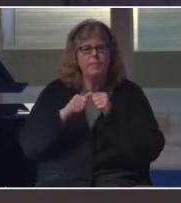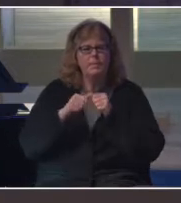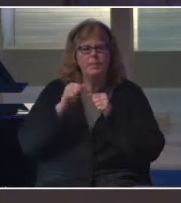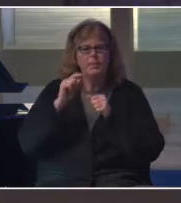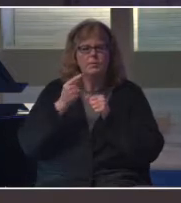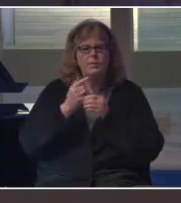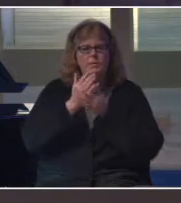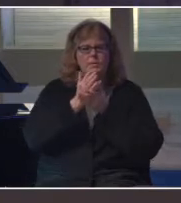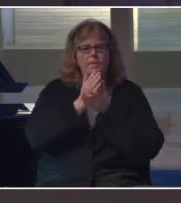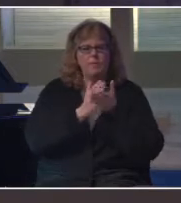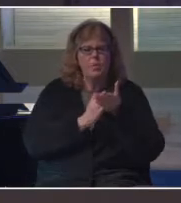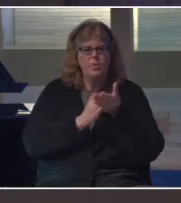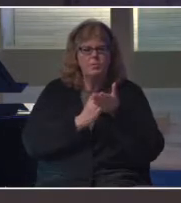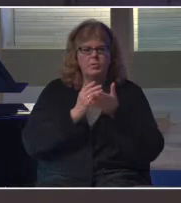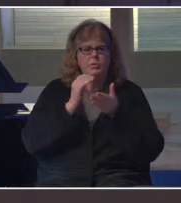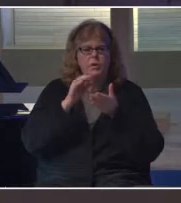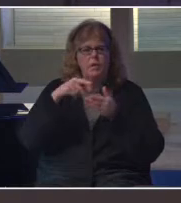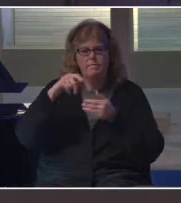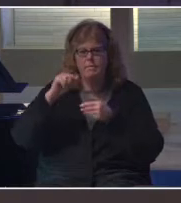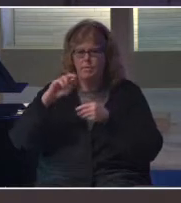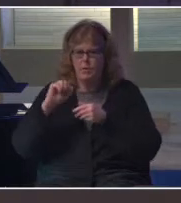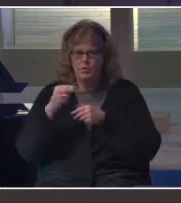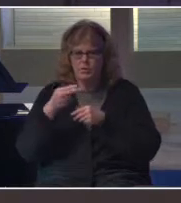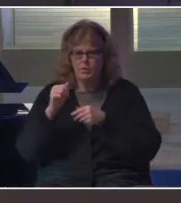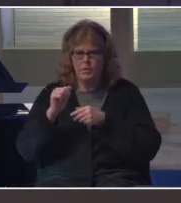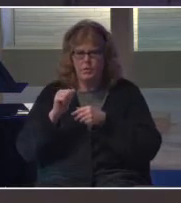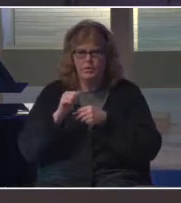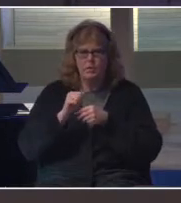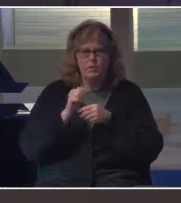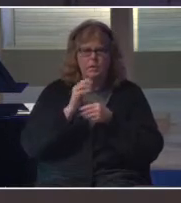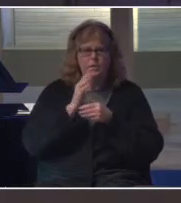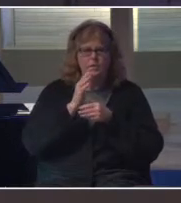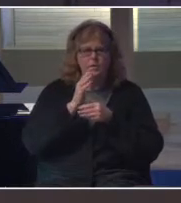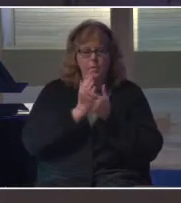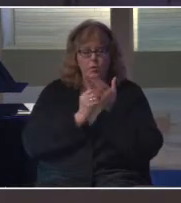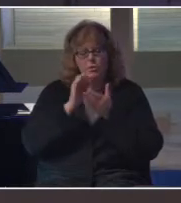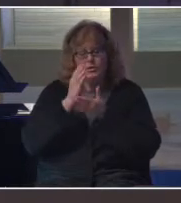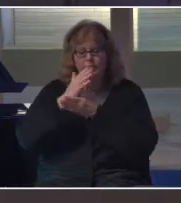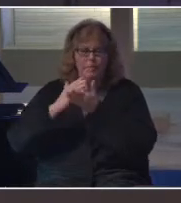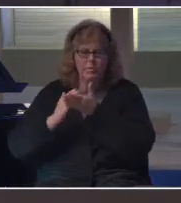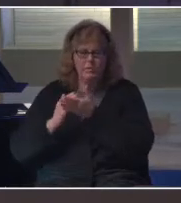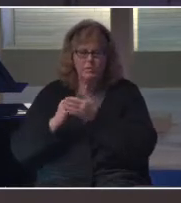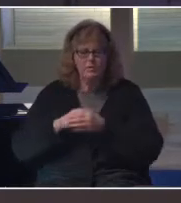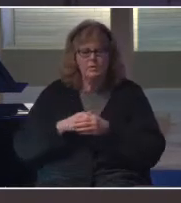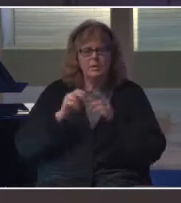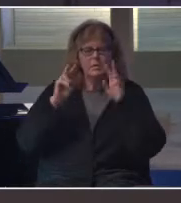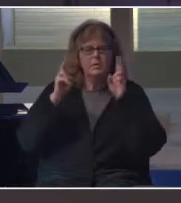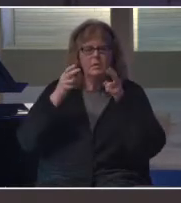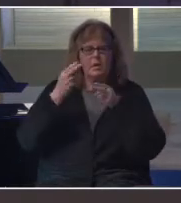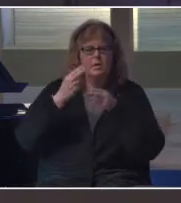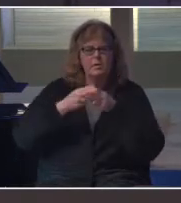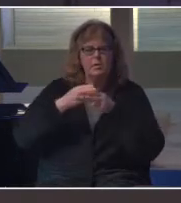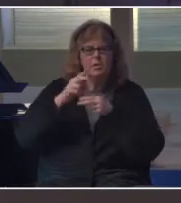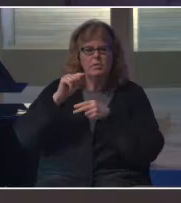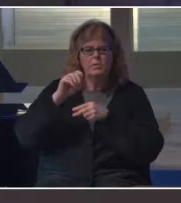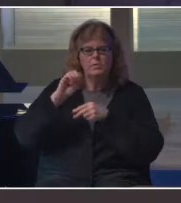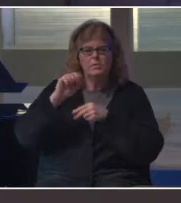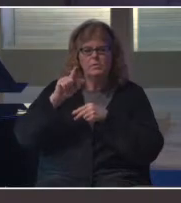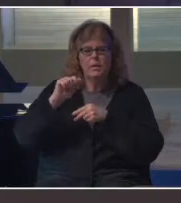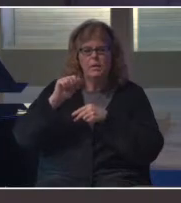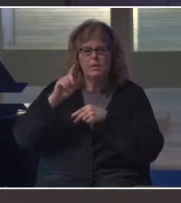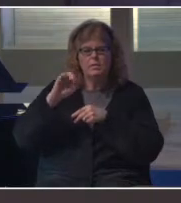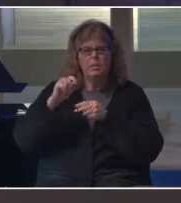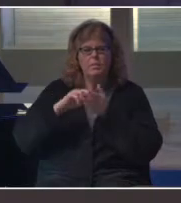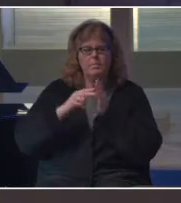a portion of the Parsha, a portion of the portion. The title is called Toledot, which